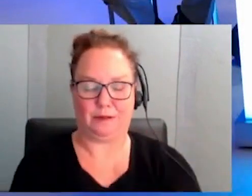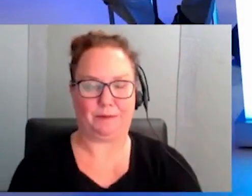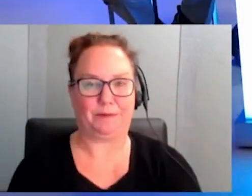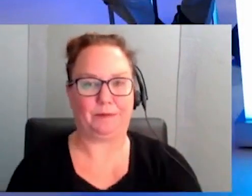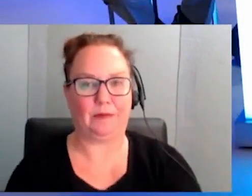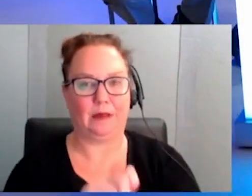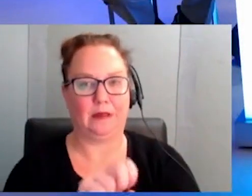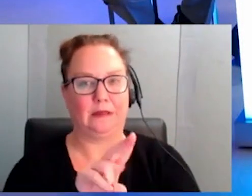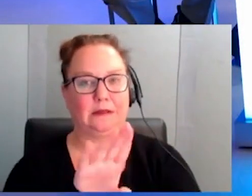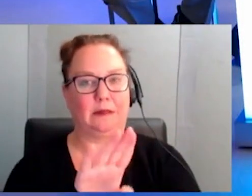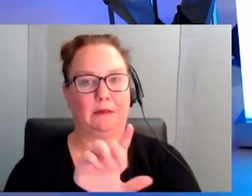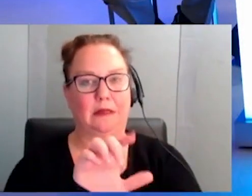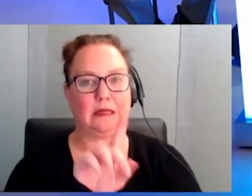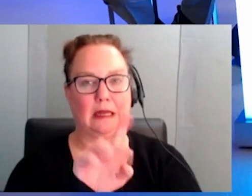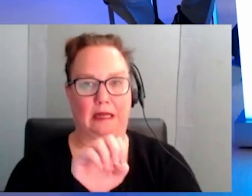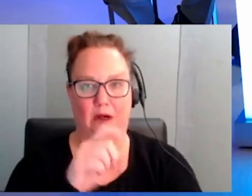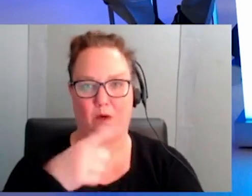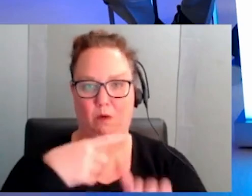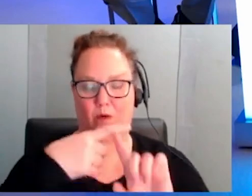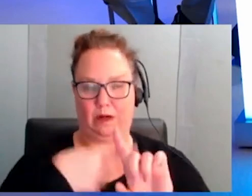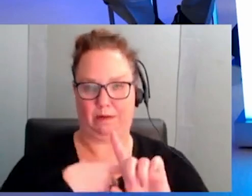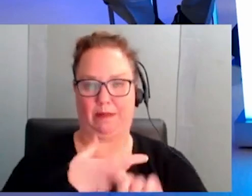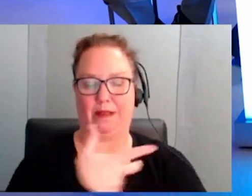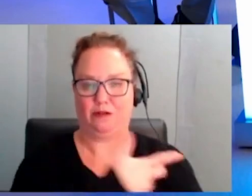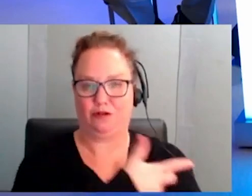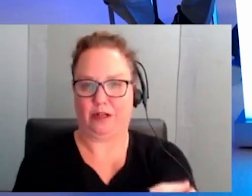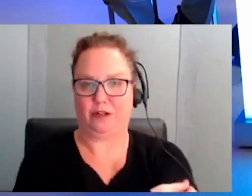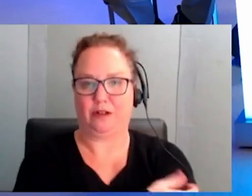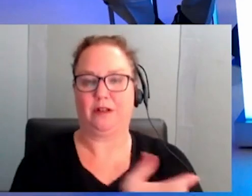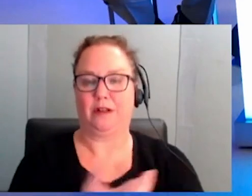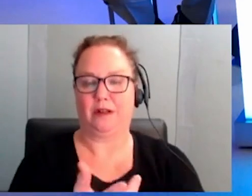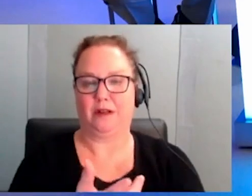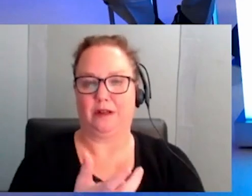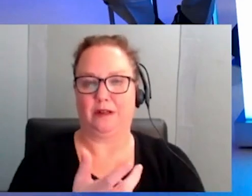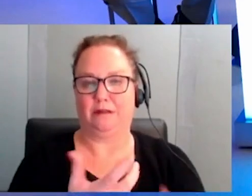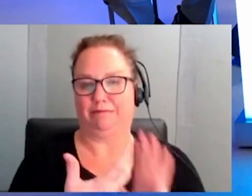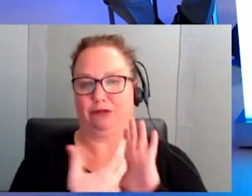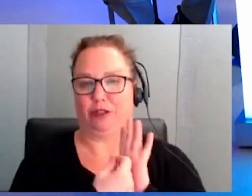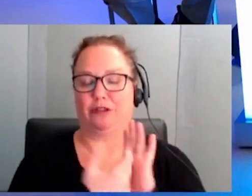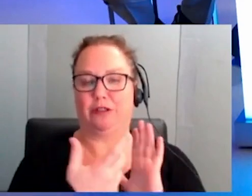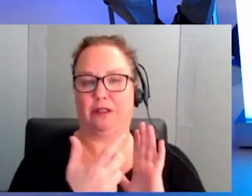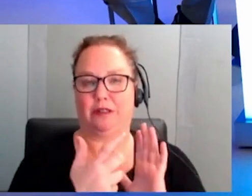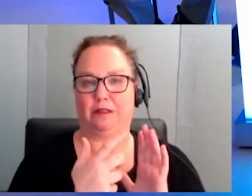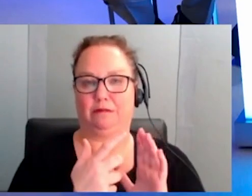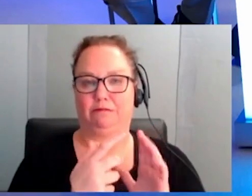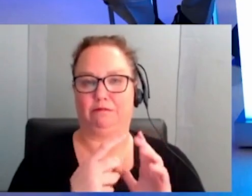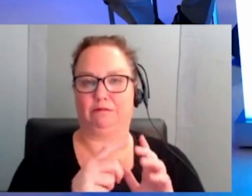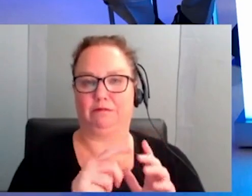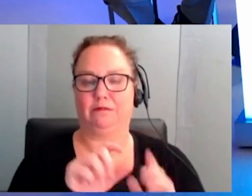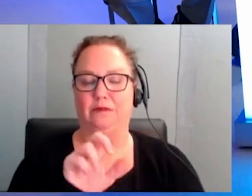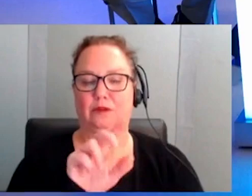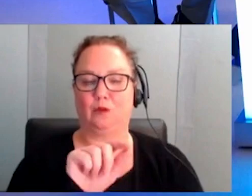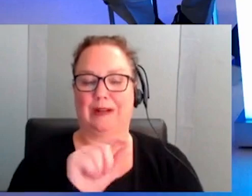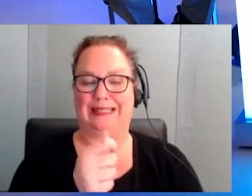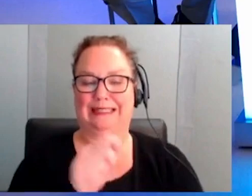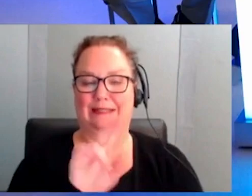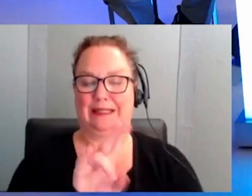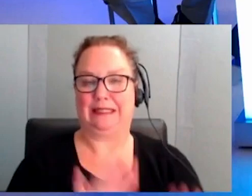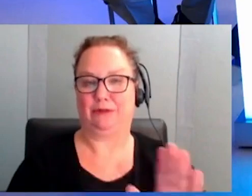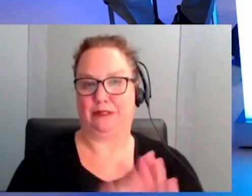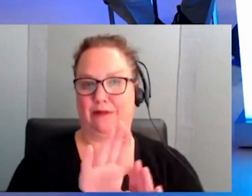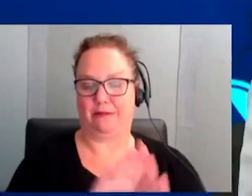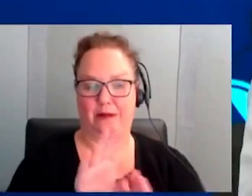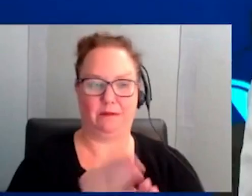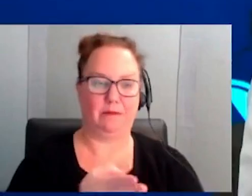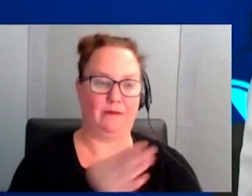a once-a-month buprenorphine injection that is available. It came out in 2017. Before that, in